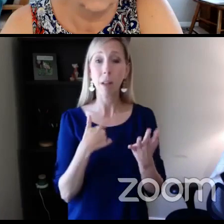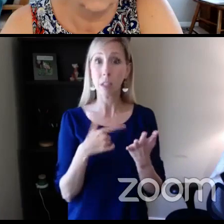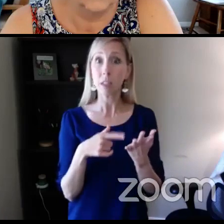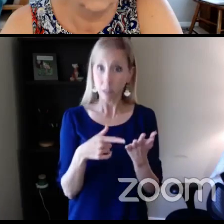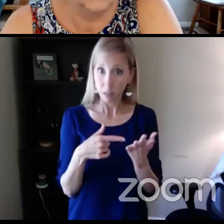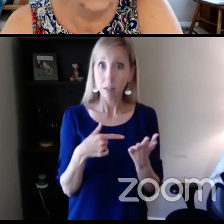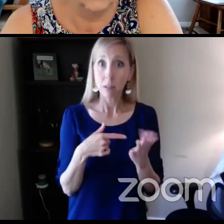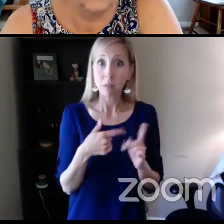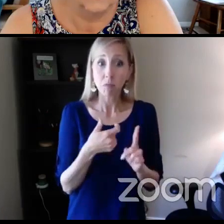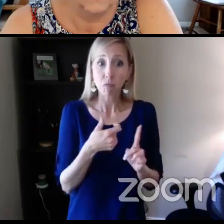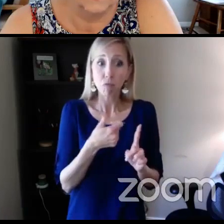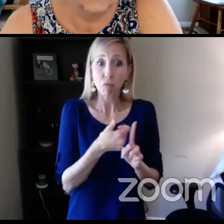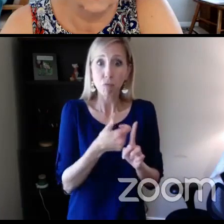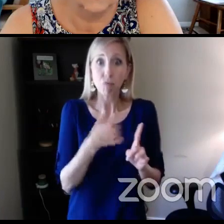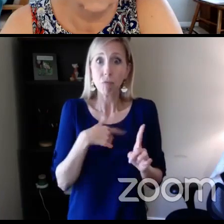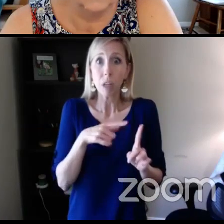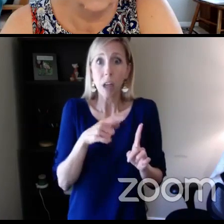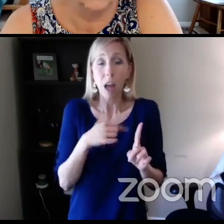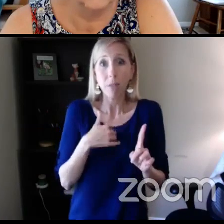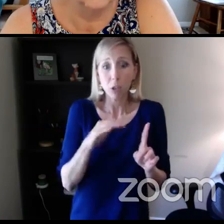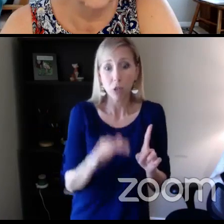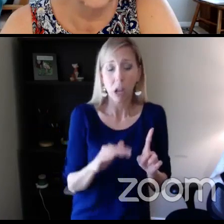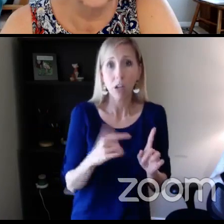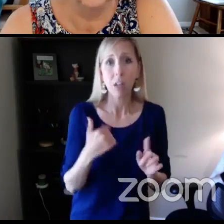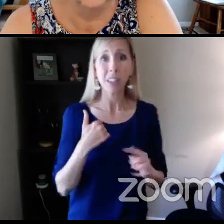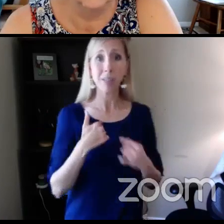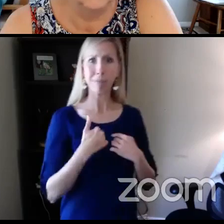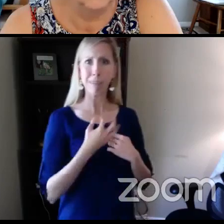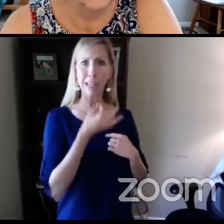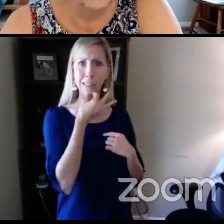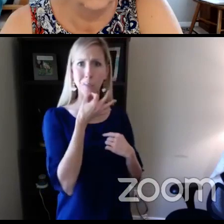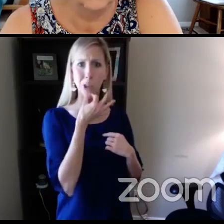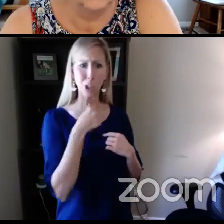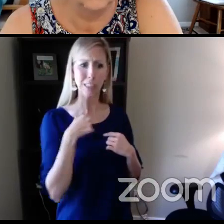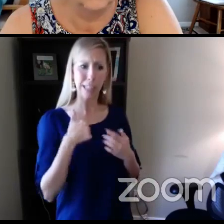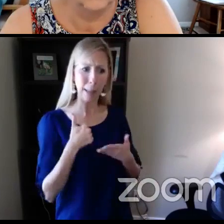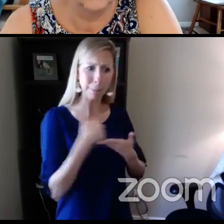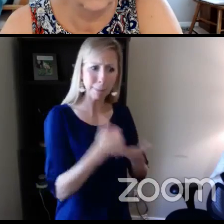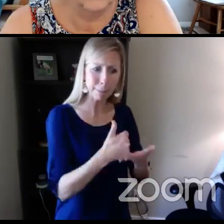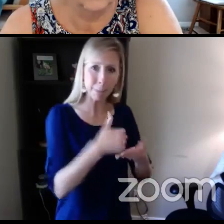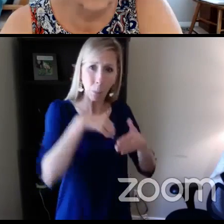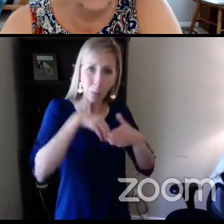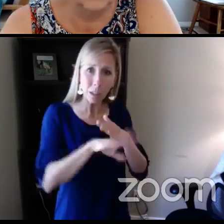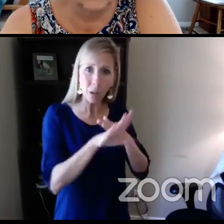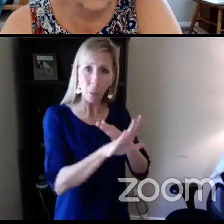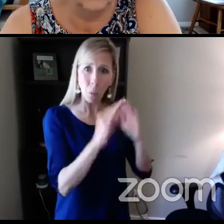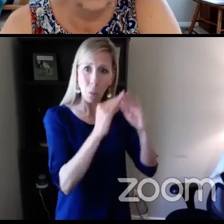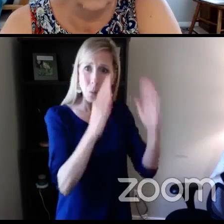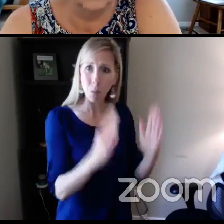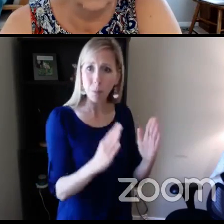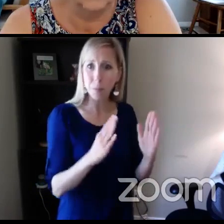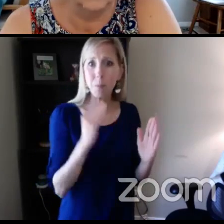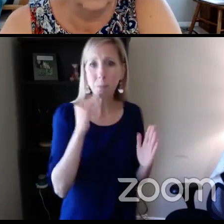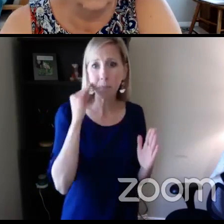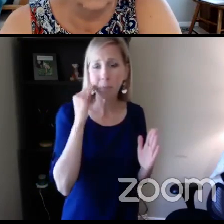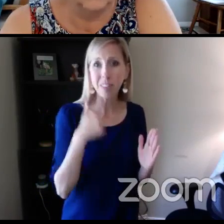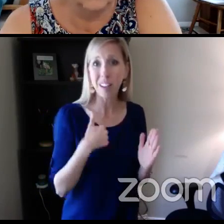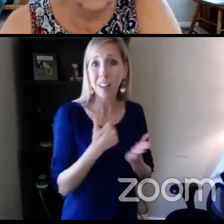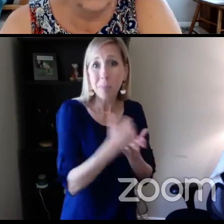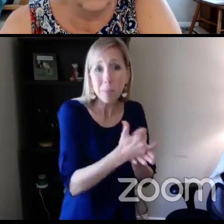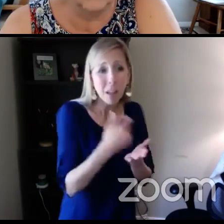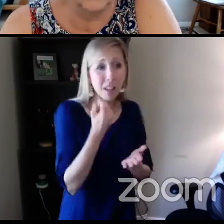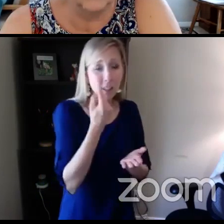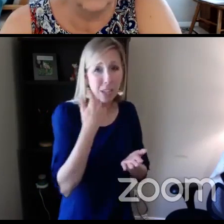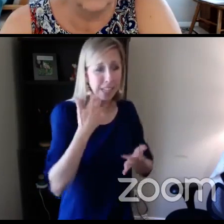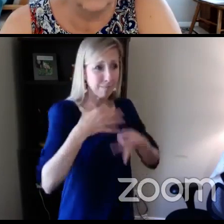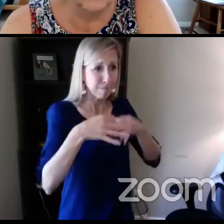the expert and you're the one who comes into the home and helps them understand what is